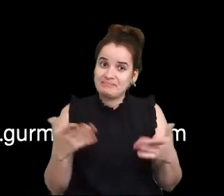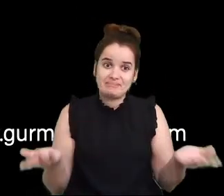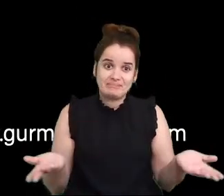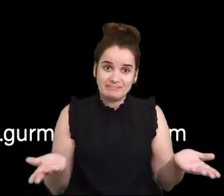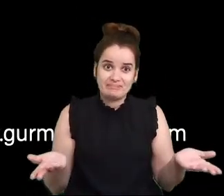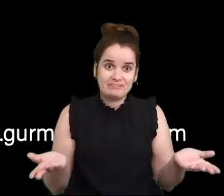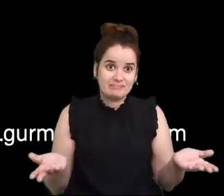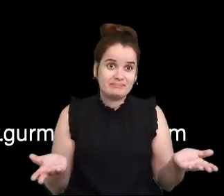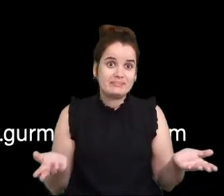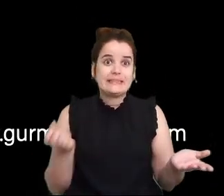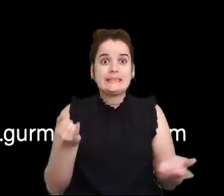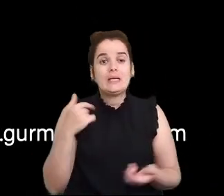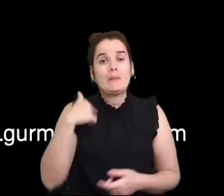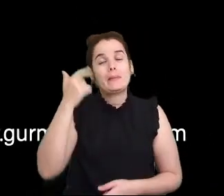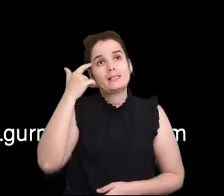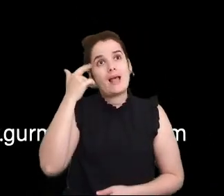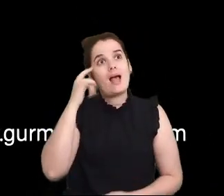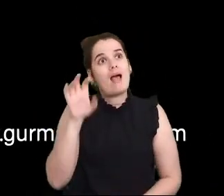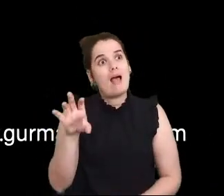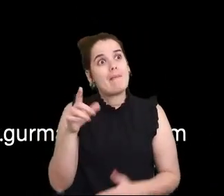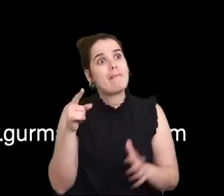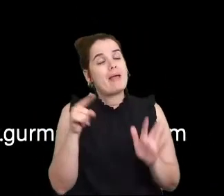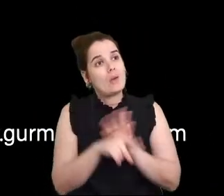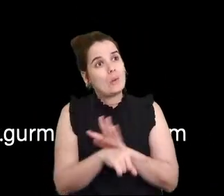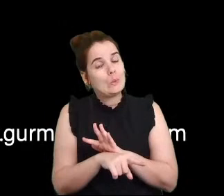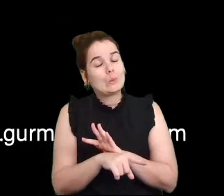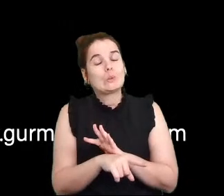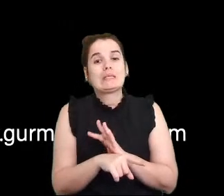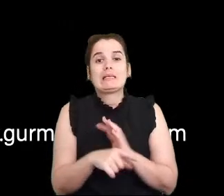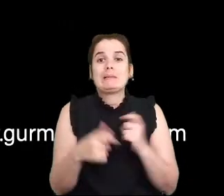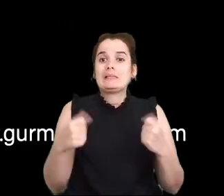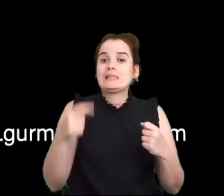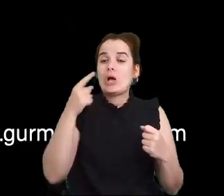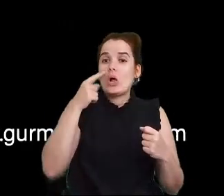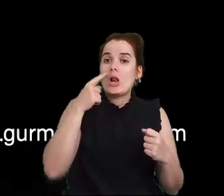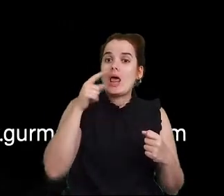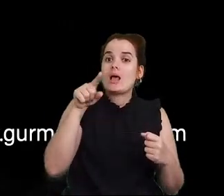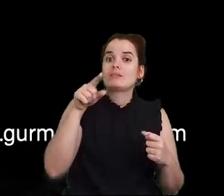these metrics, what about those ones? And